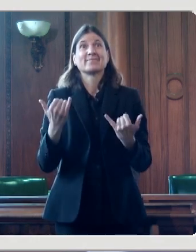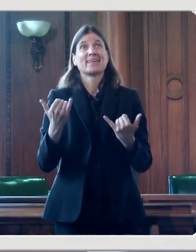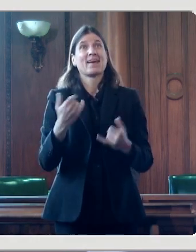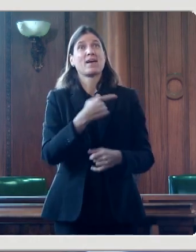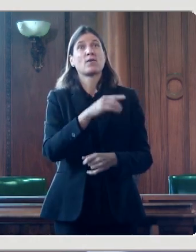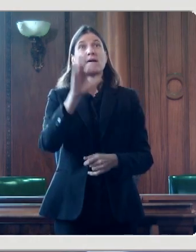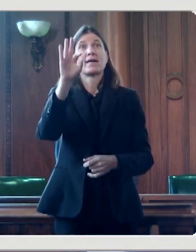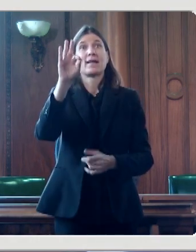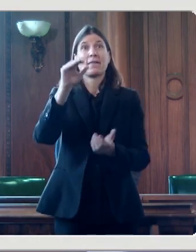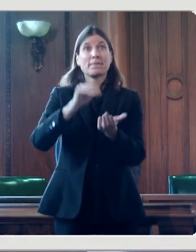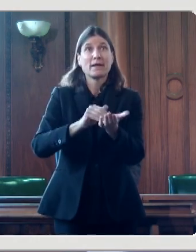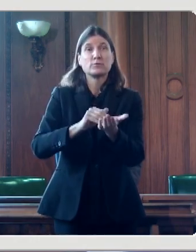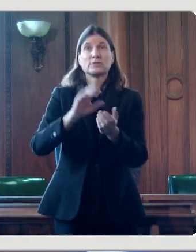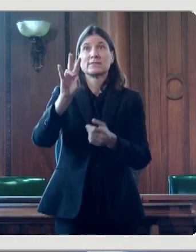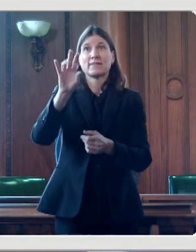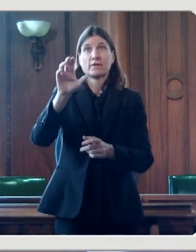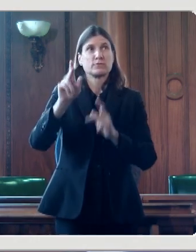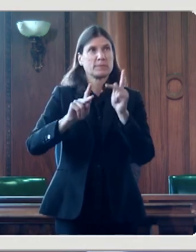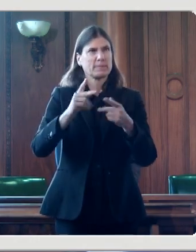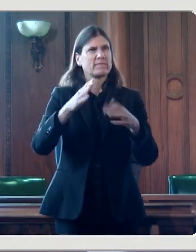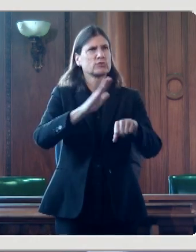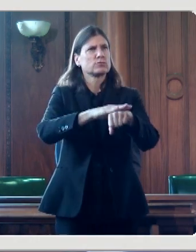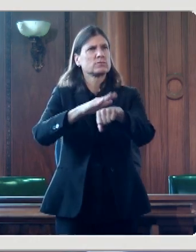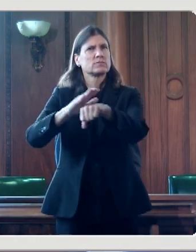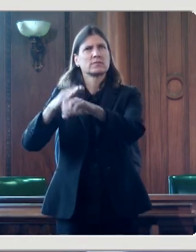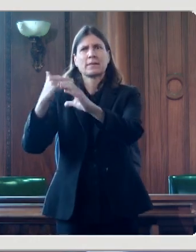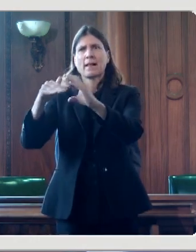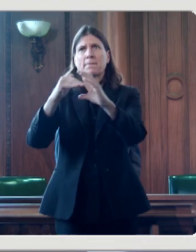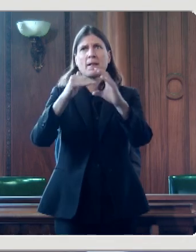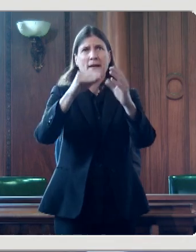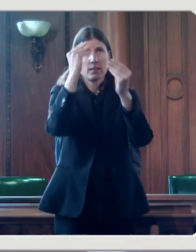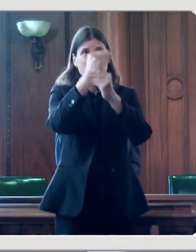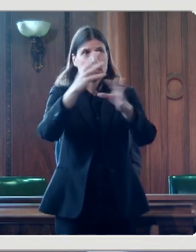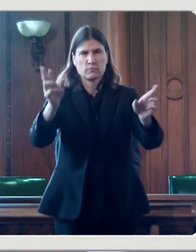have been notified, as well as some of our independent providers.